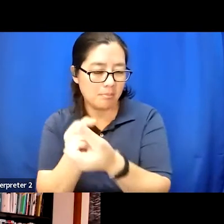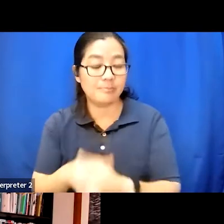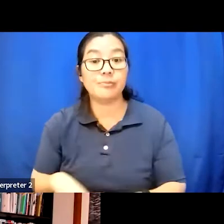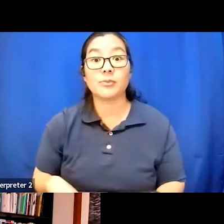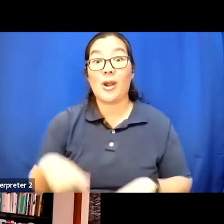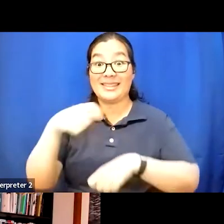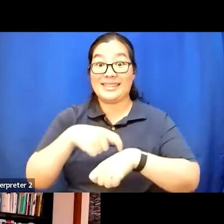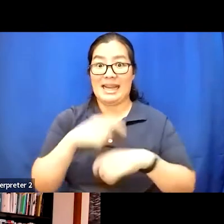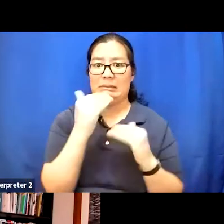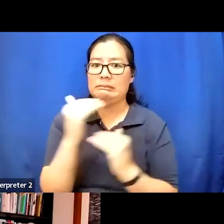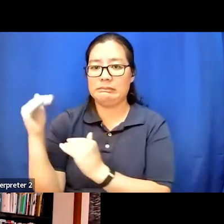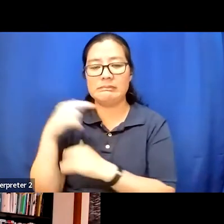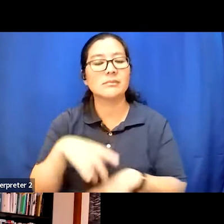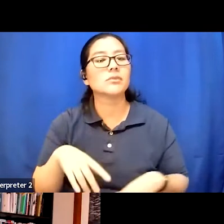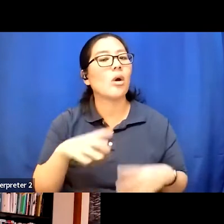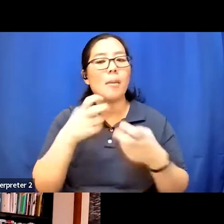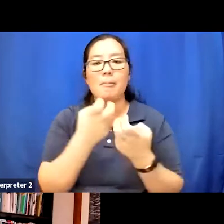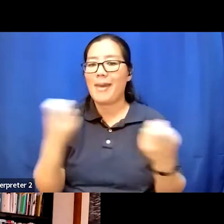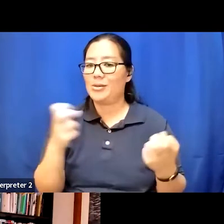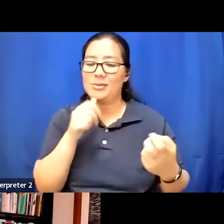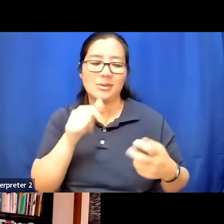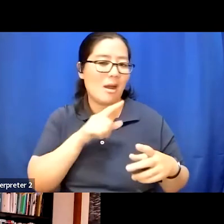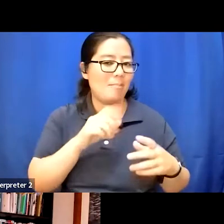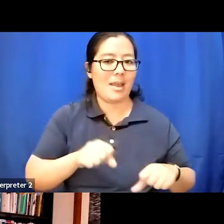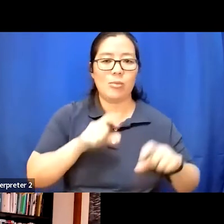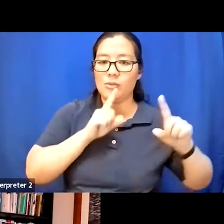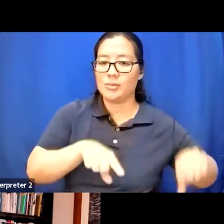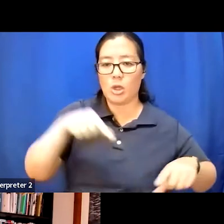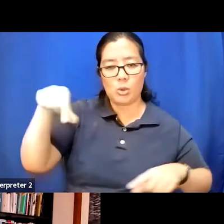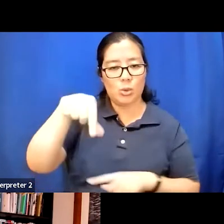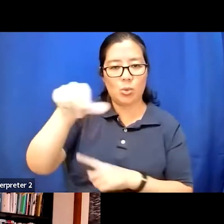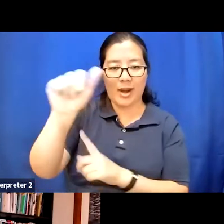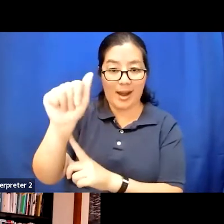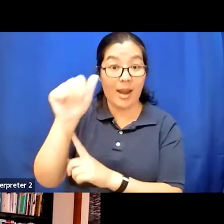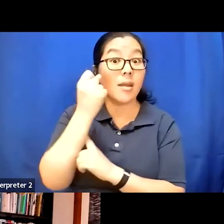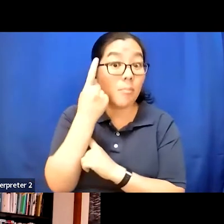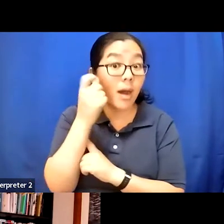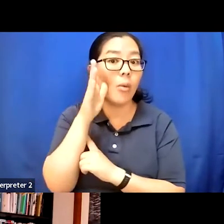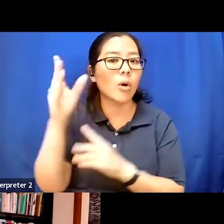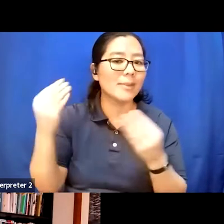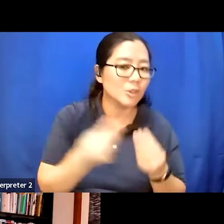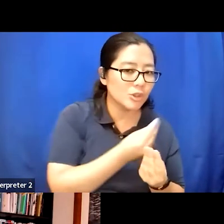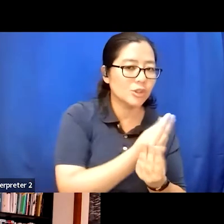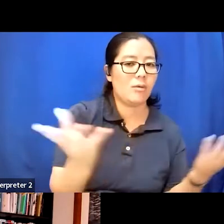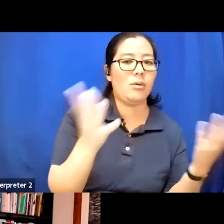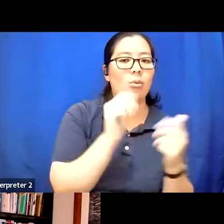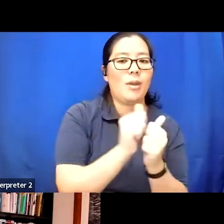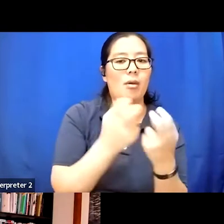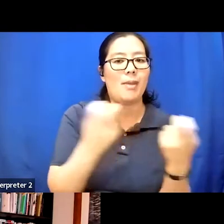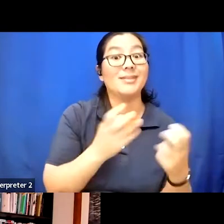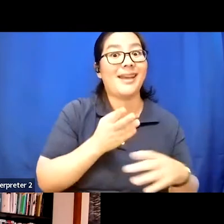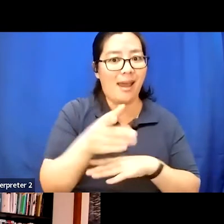panelists will not have time to respond to that Q&A, but we'll definitely be sharing it with them as well afterwards.